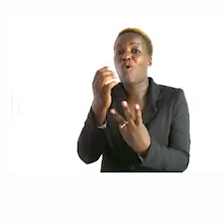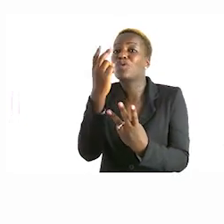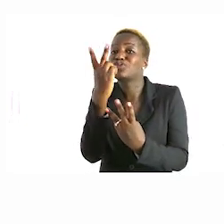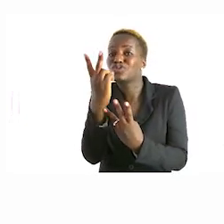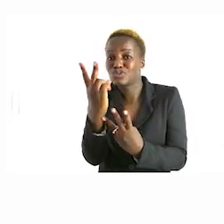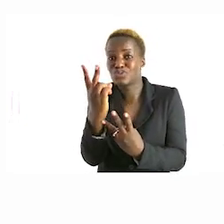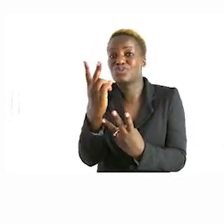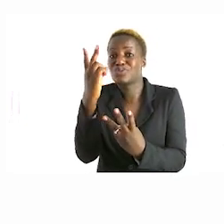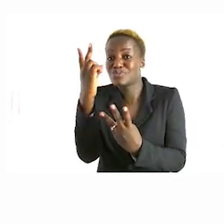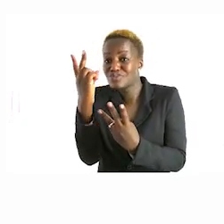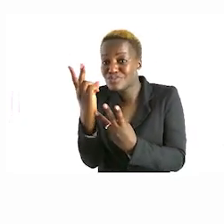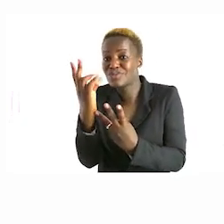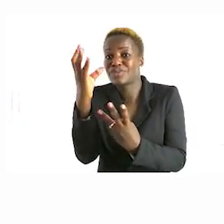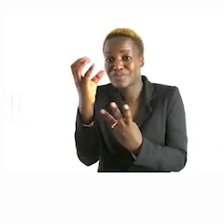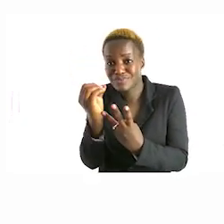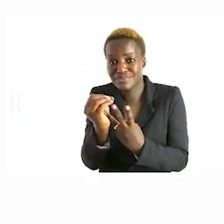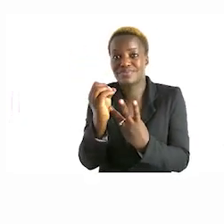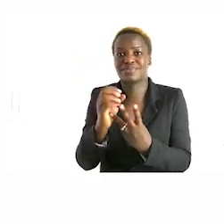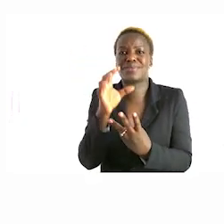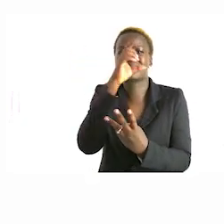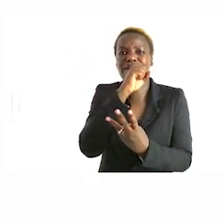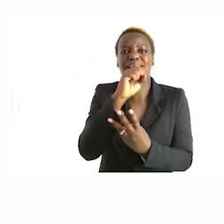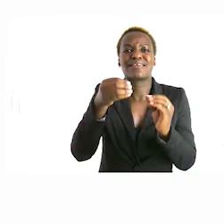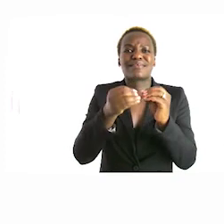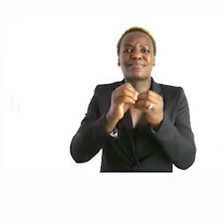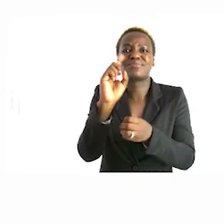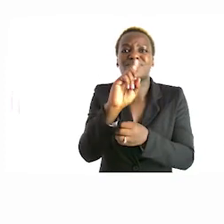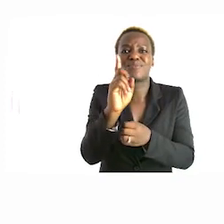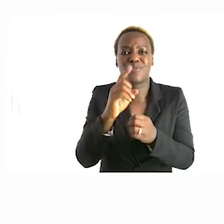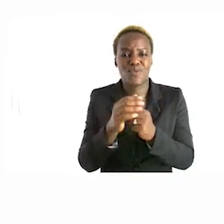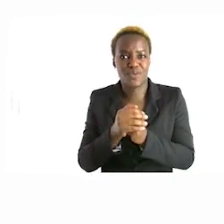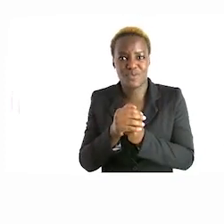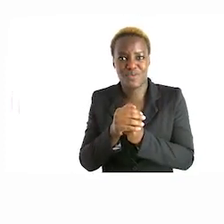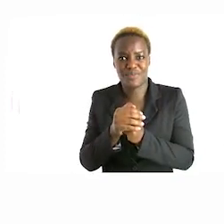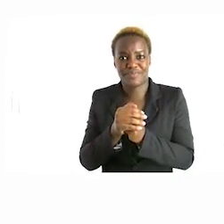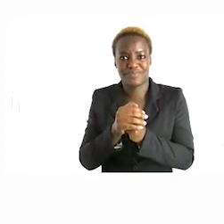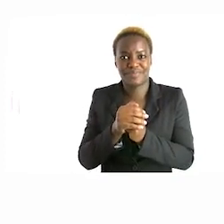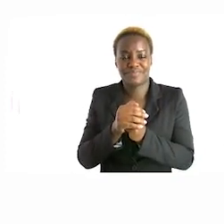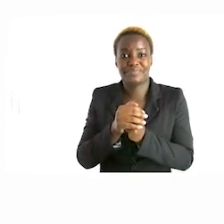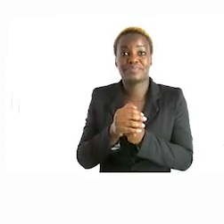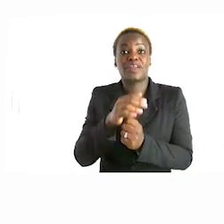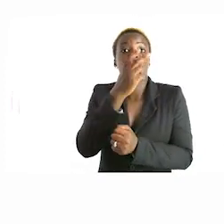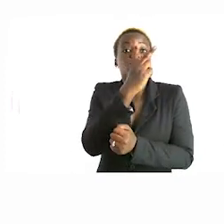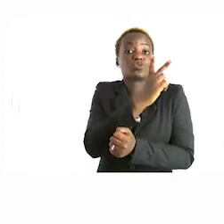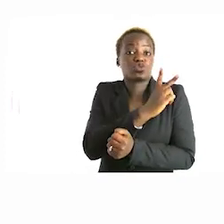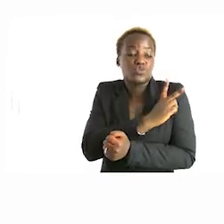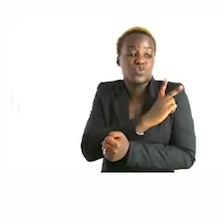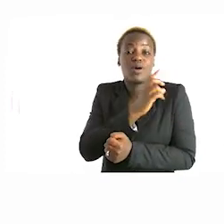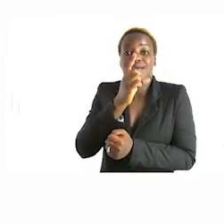What number is missing there? 290. beautiful, Andre. It's